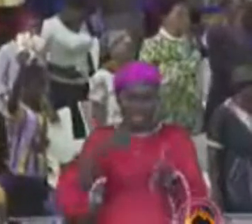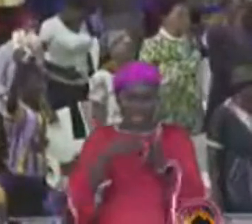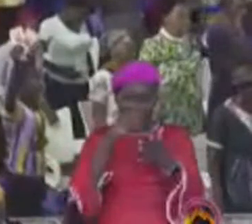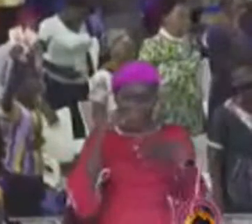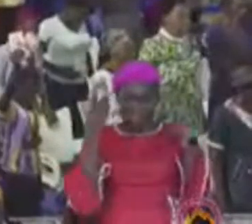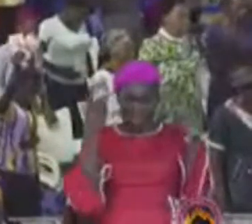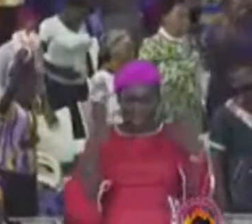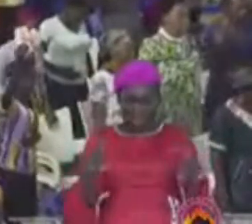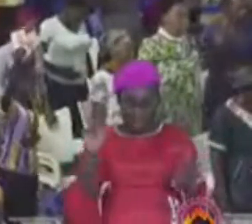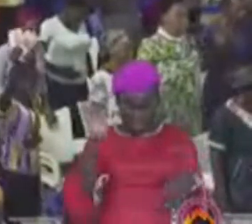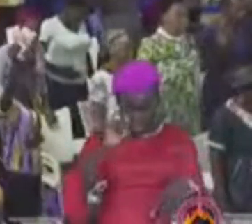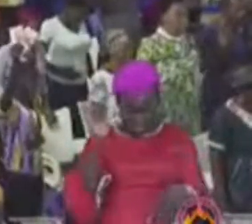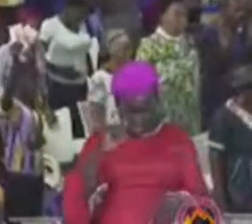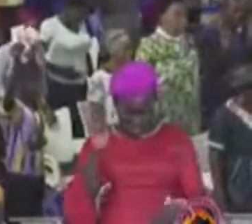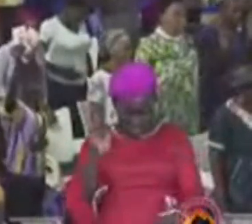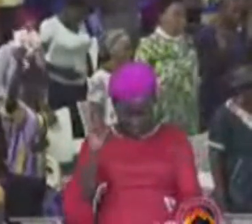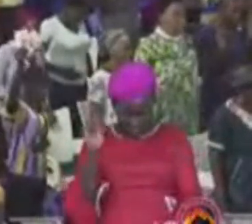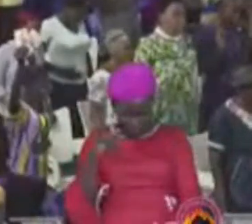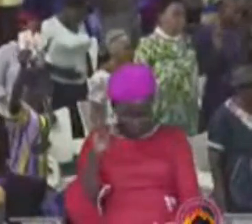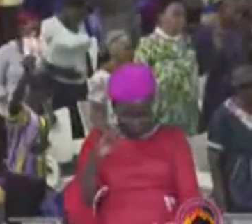Yes.